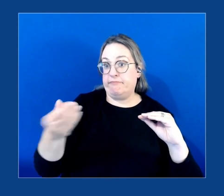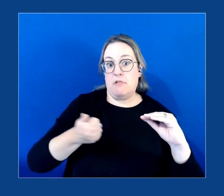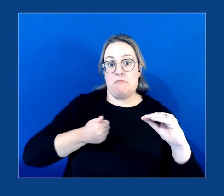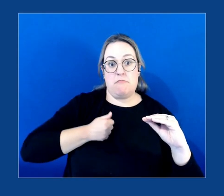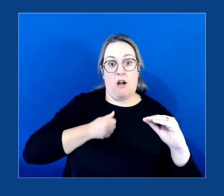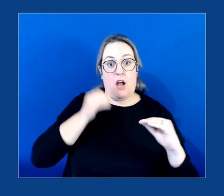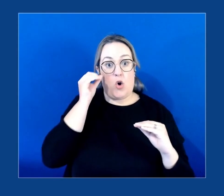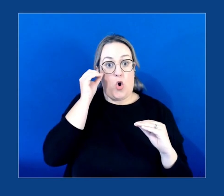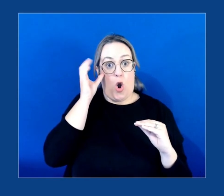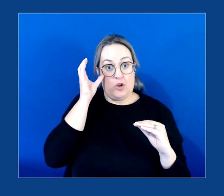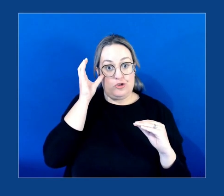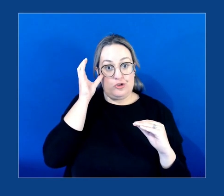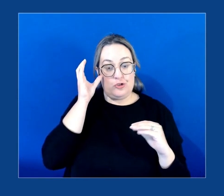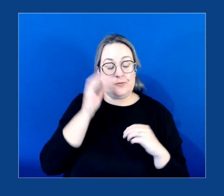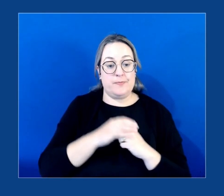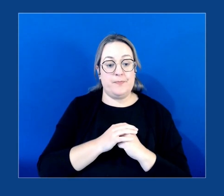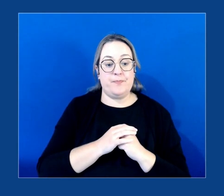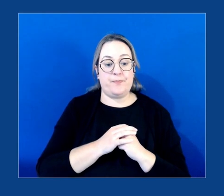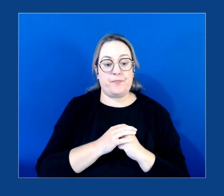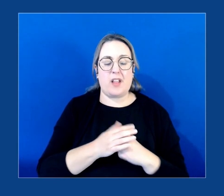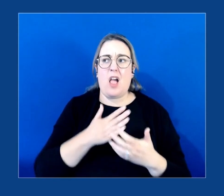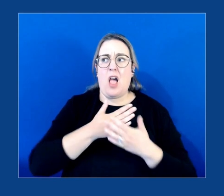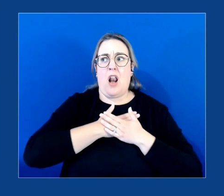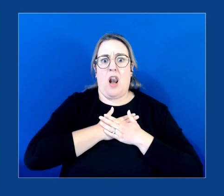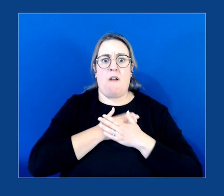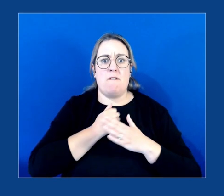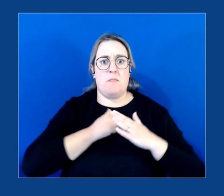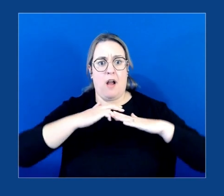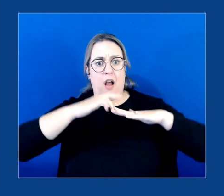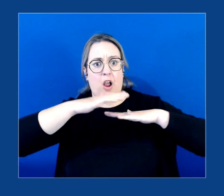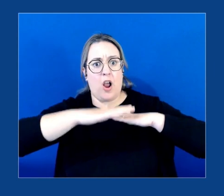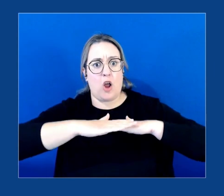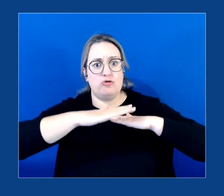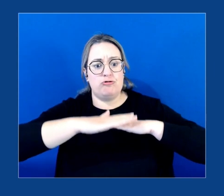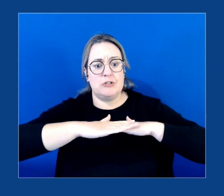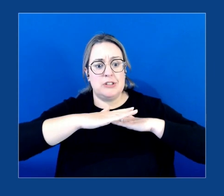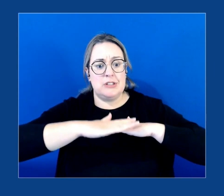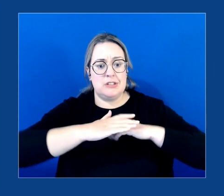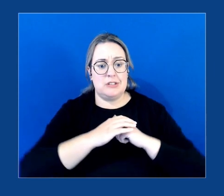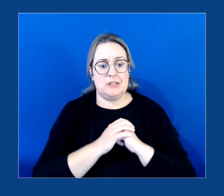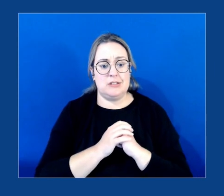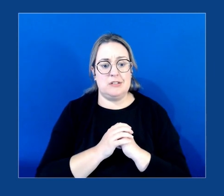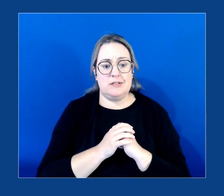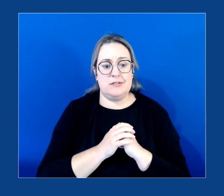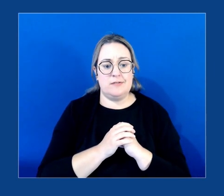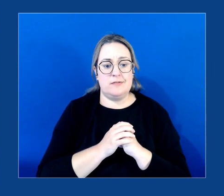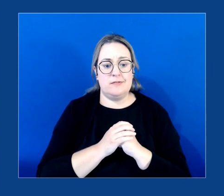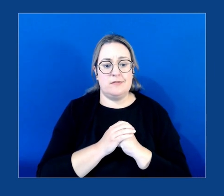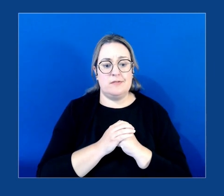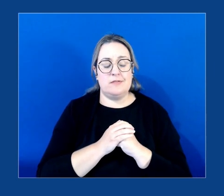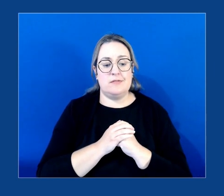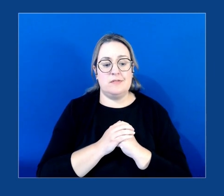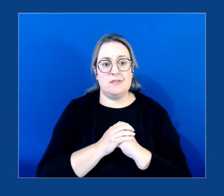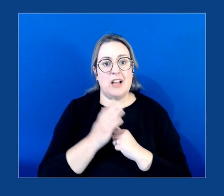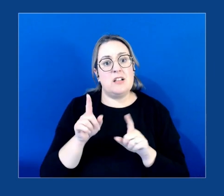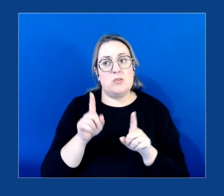you love this great country. In Walbury we call it Katinga. Yeah, white fella call